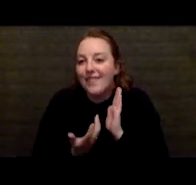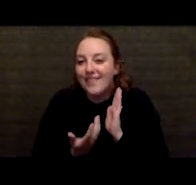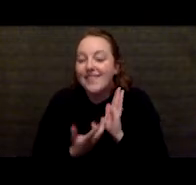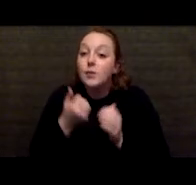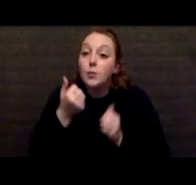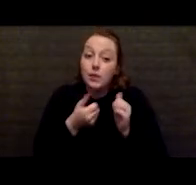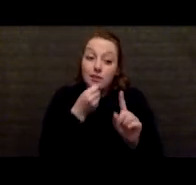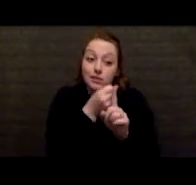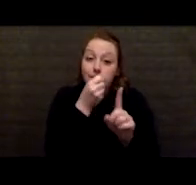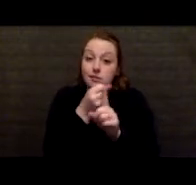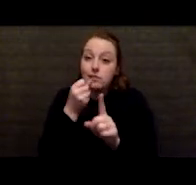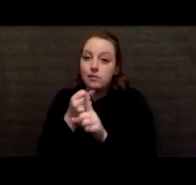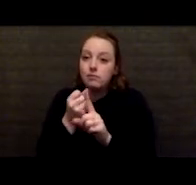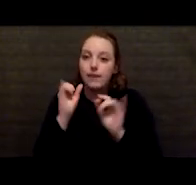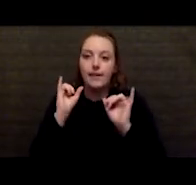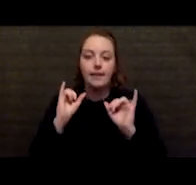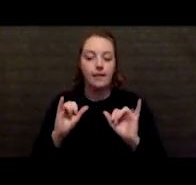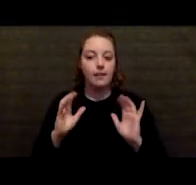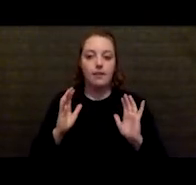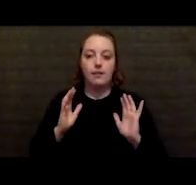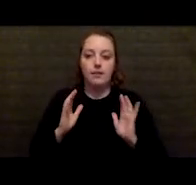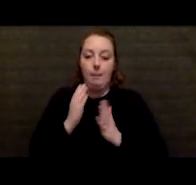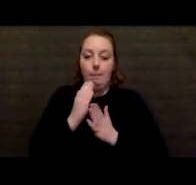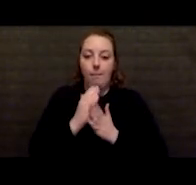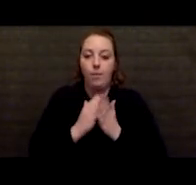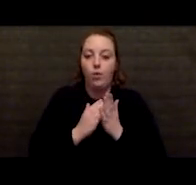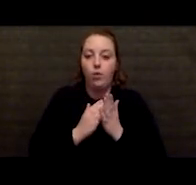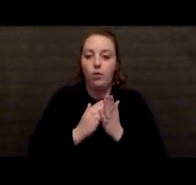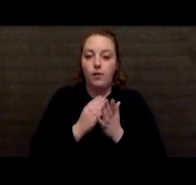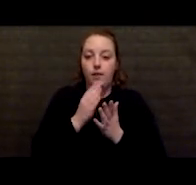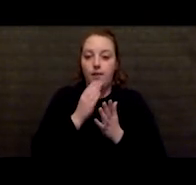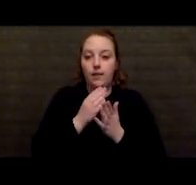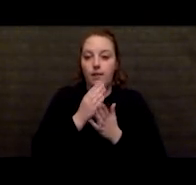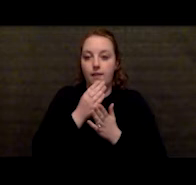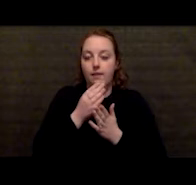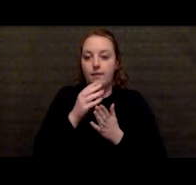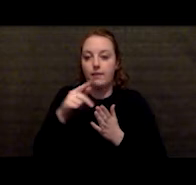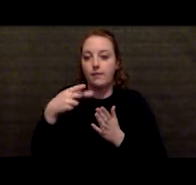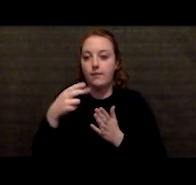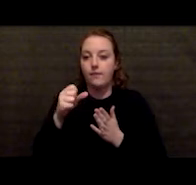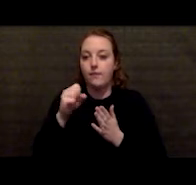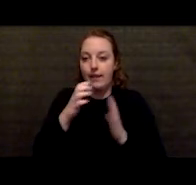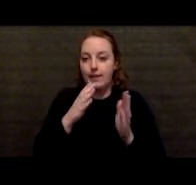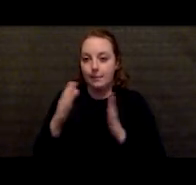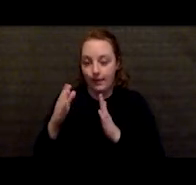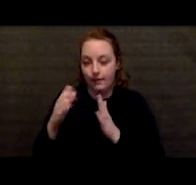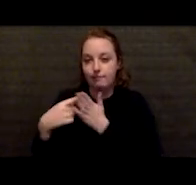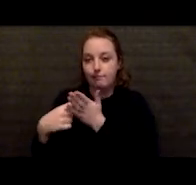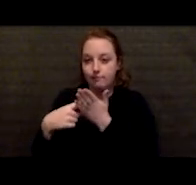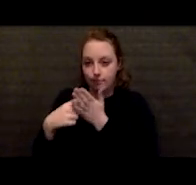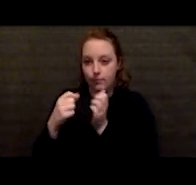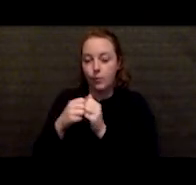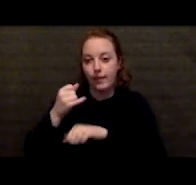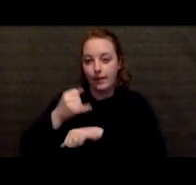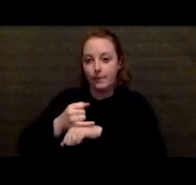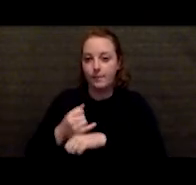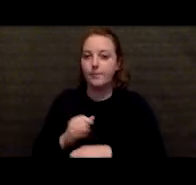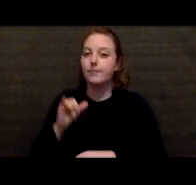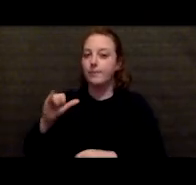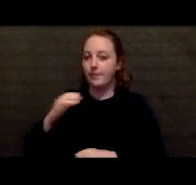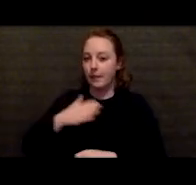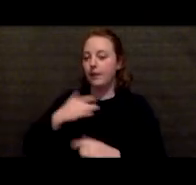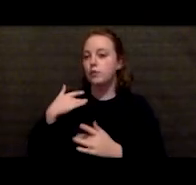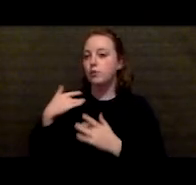get impacted like that is all part of the phasing plan and discussion with the campus. Okay. It's just my only